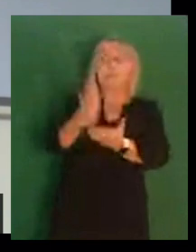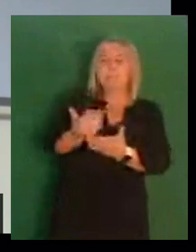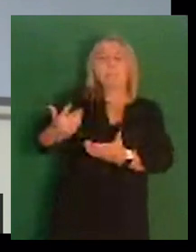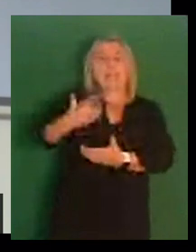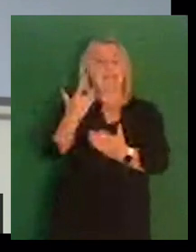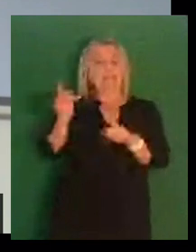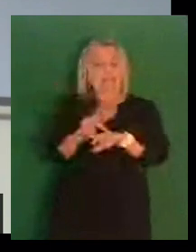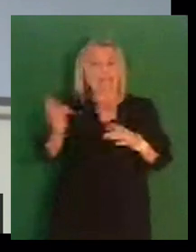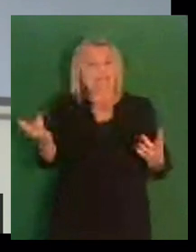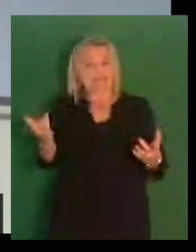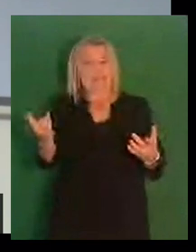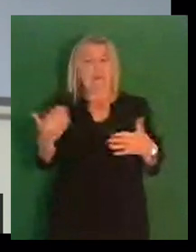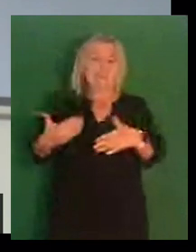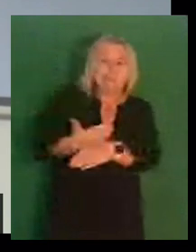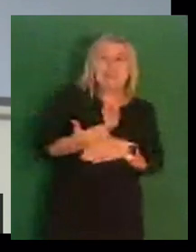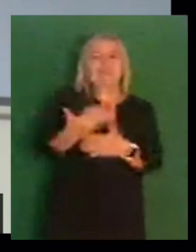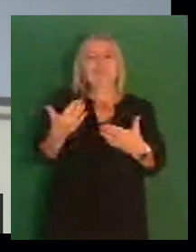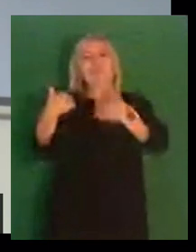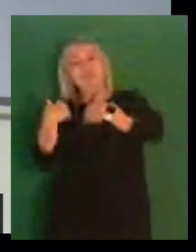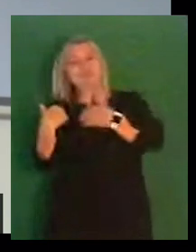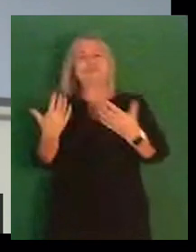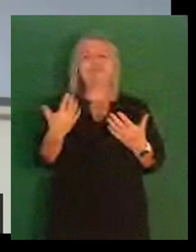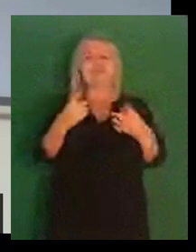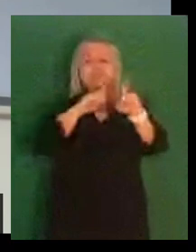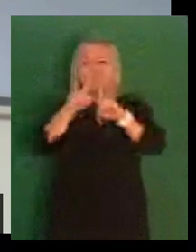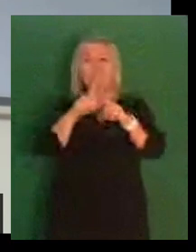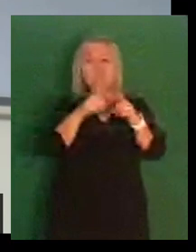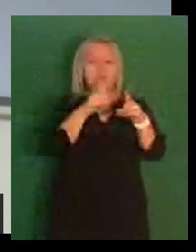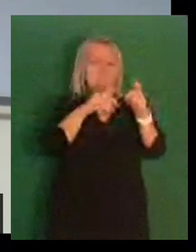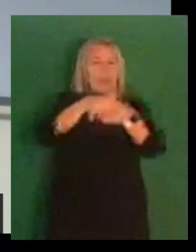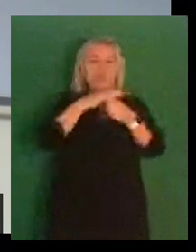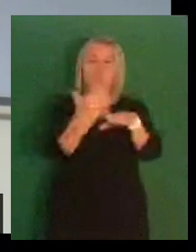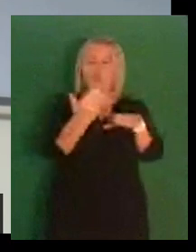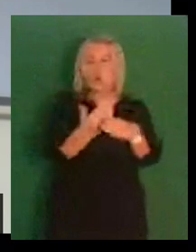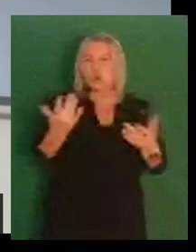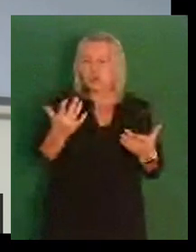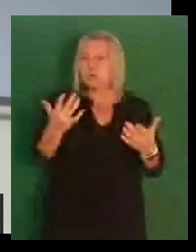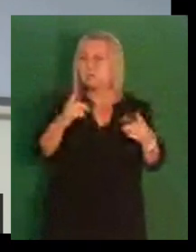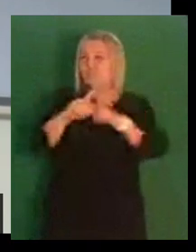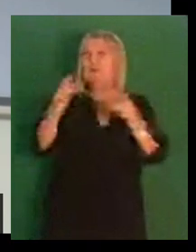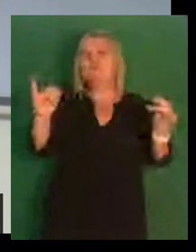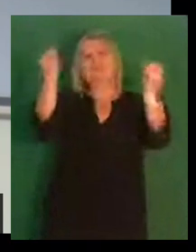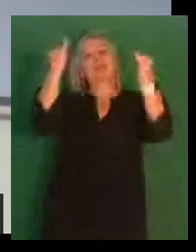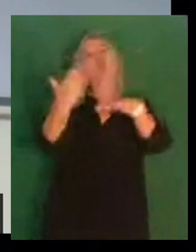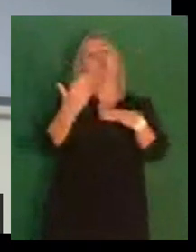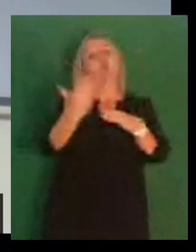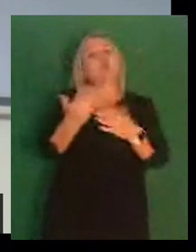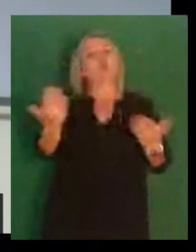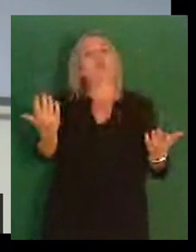atmosphere within theatres as a way of celebrating all that we do while we're dark.